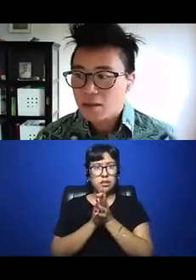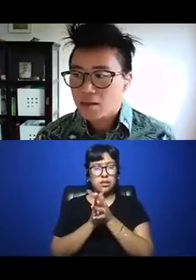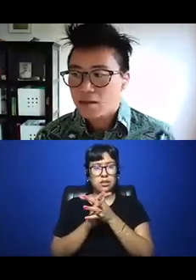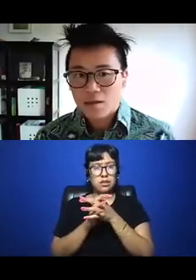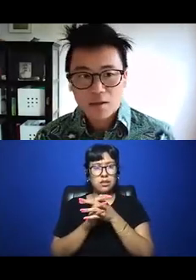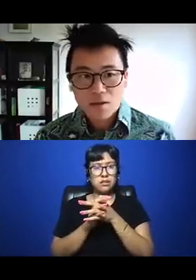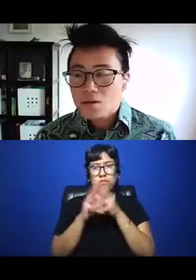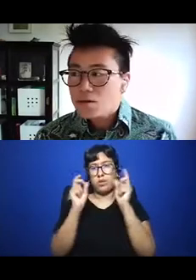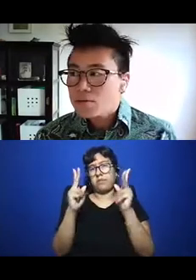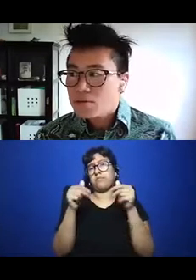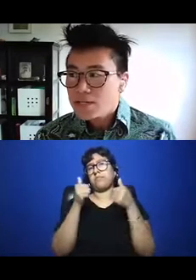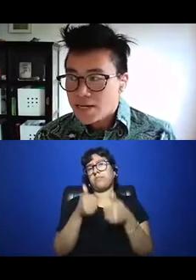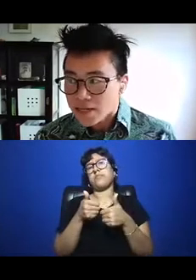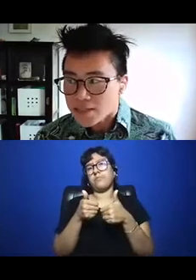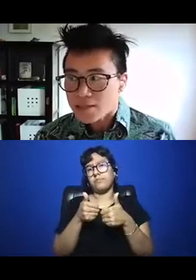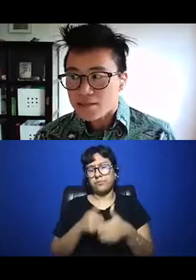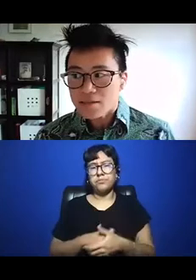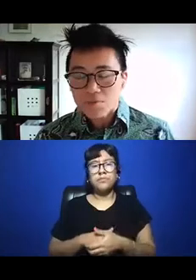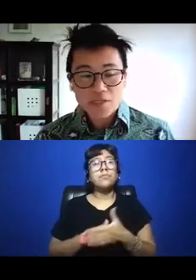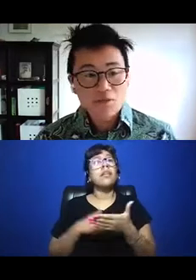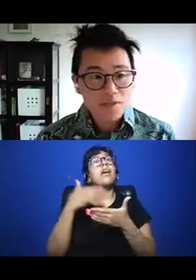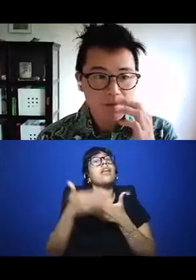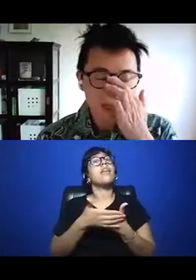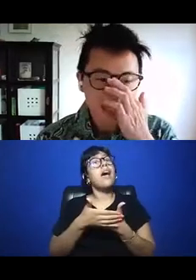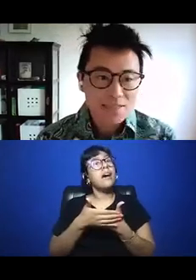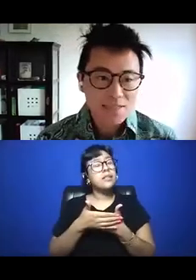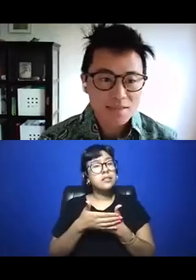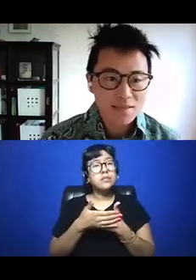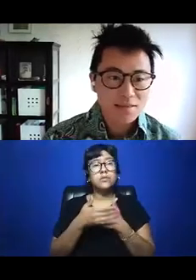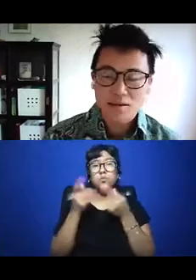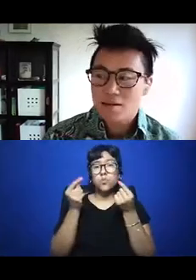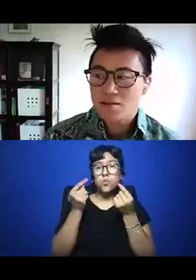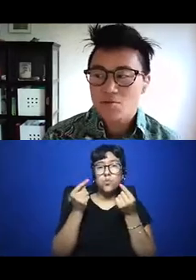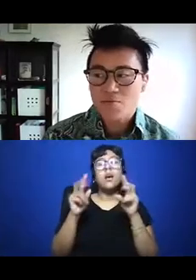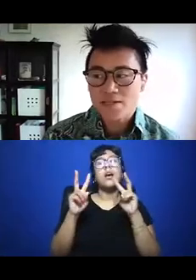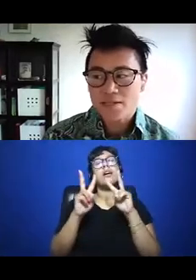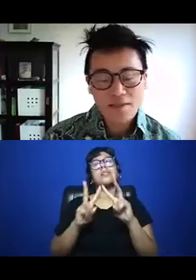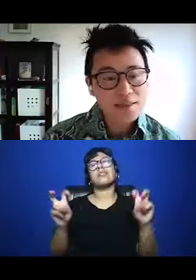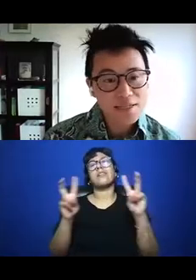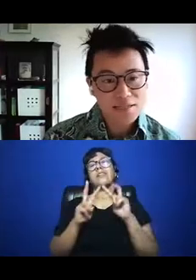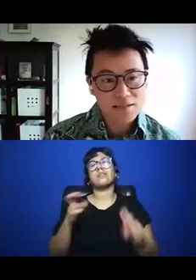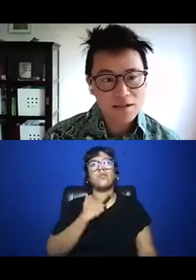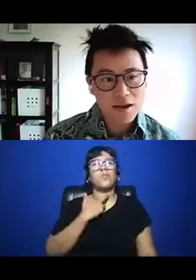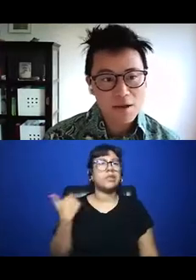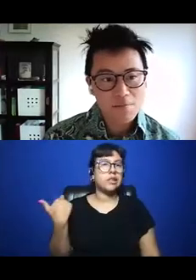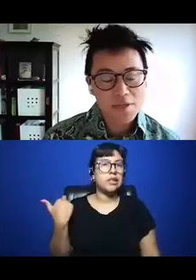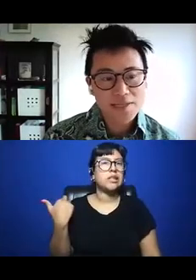Okay. The next thing that we do is we assess the risk that